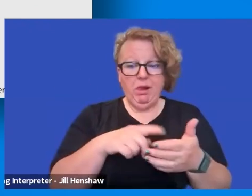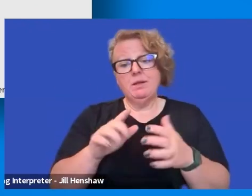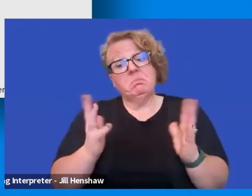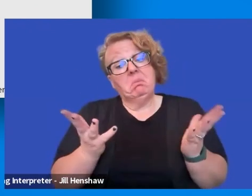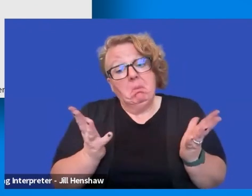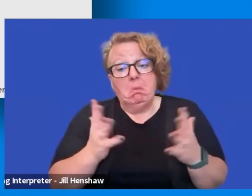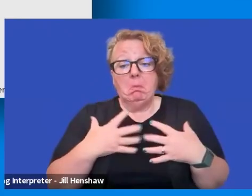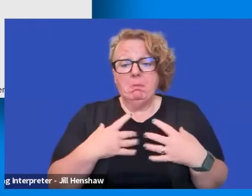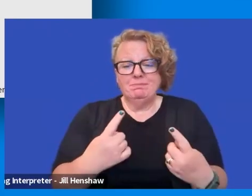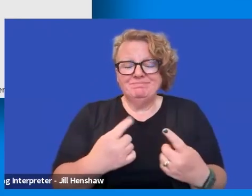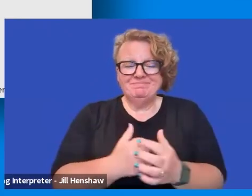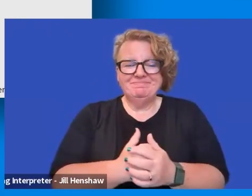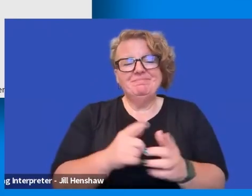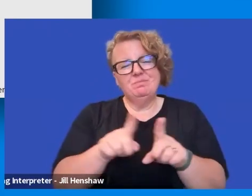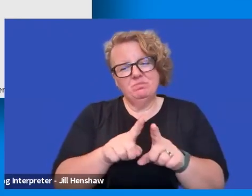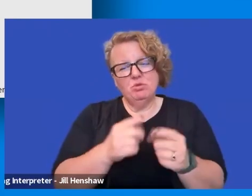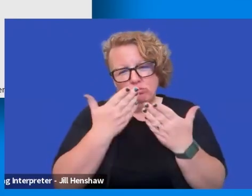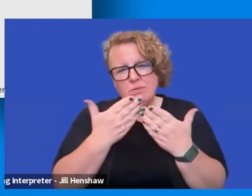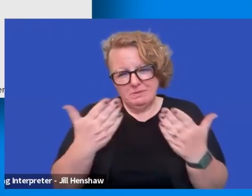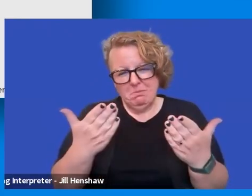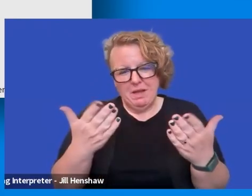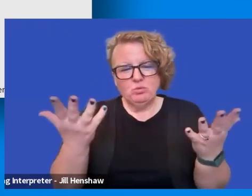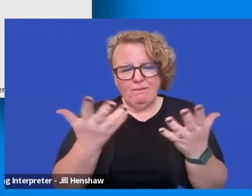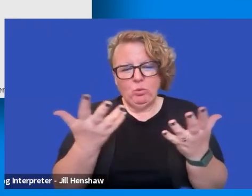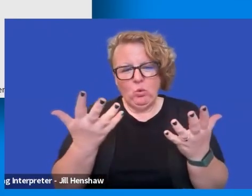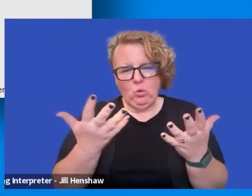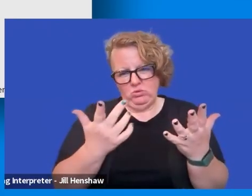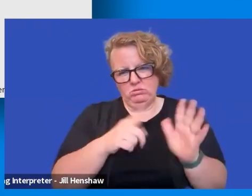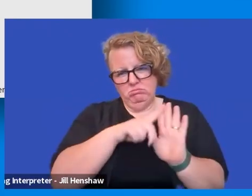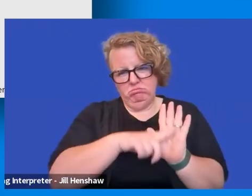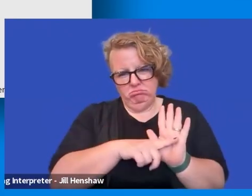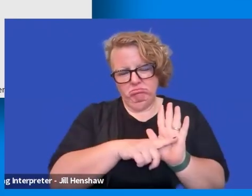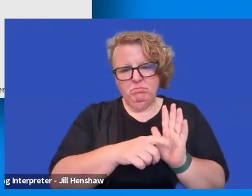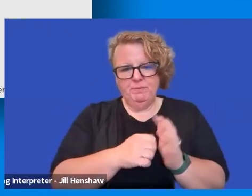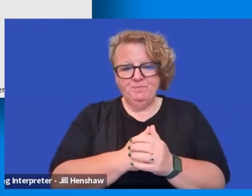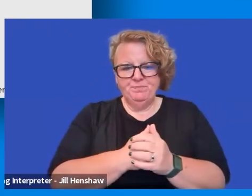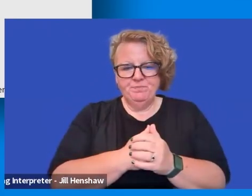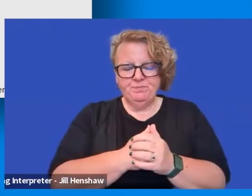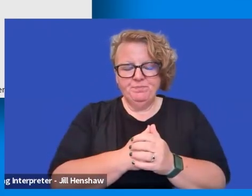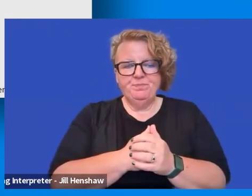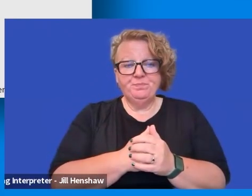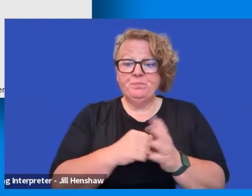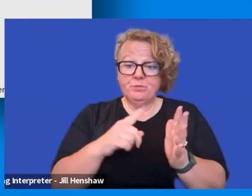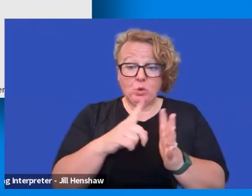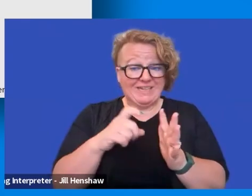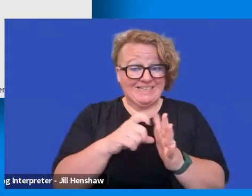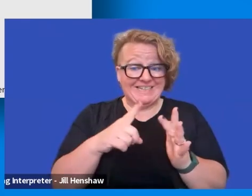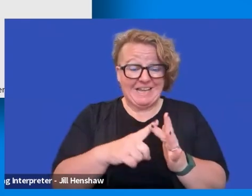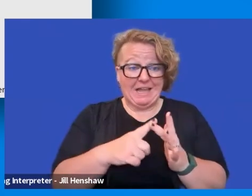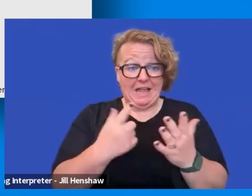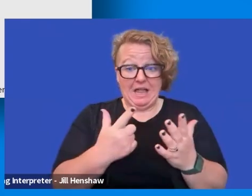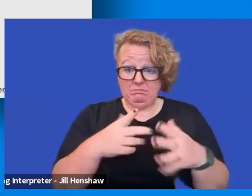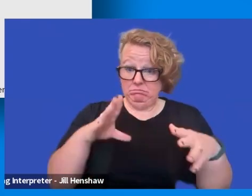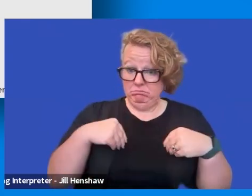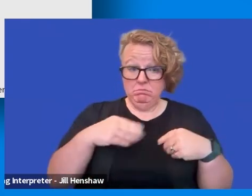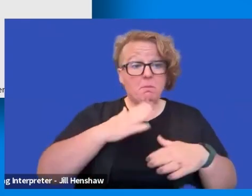is your choice, and to respect in particular our code of conduct. So we don't in the EDI caucus tolerate any